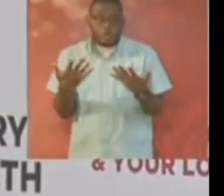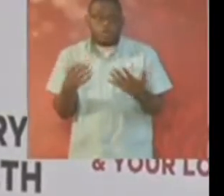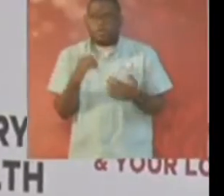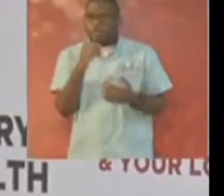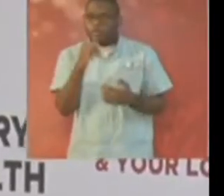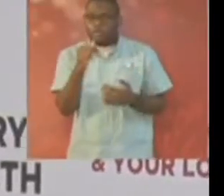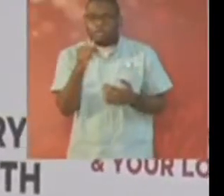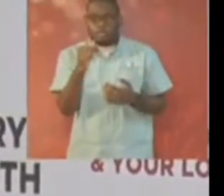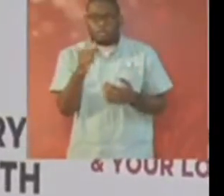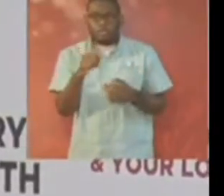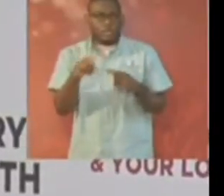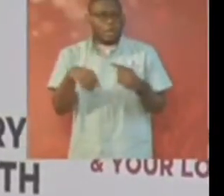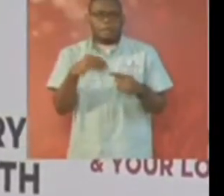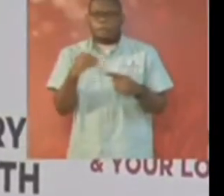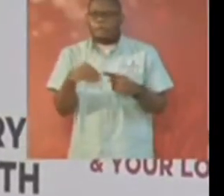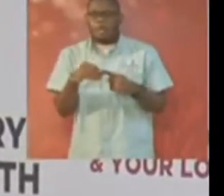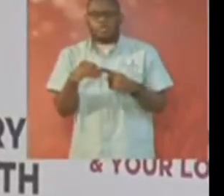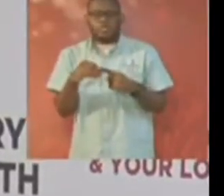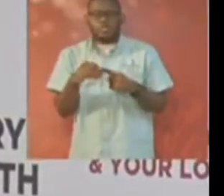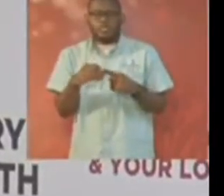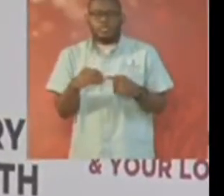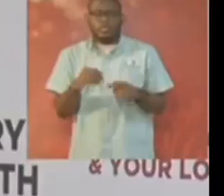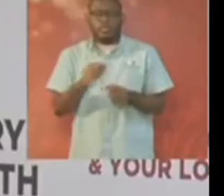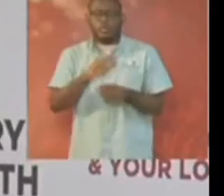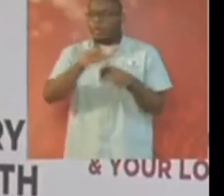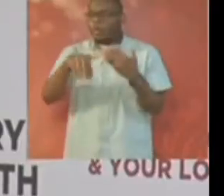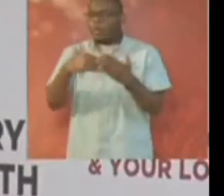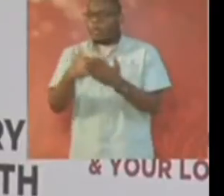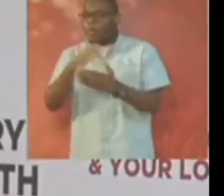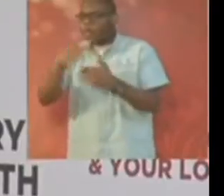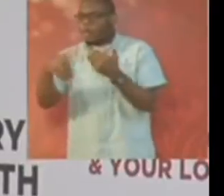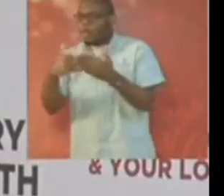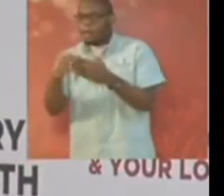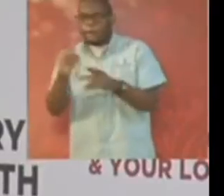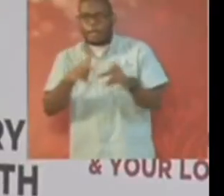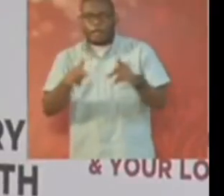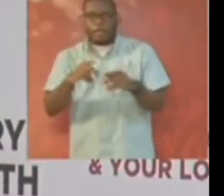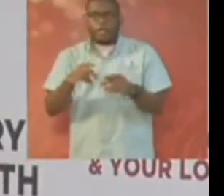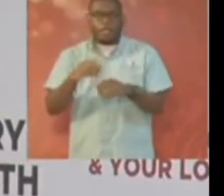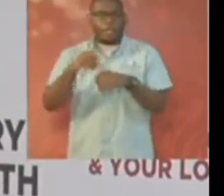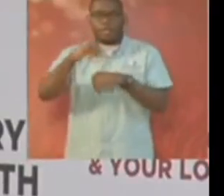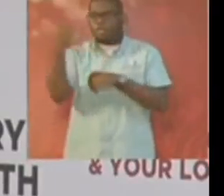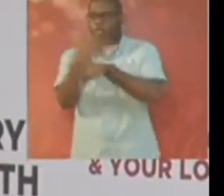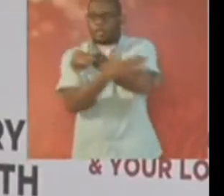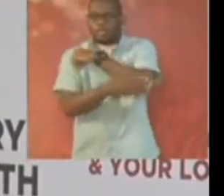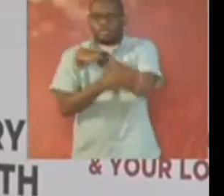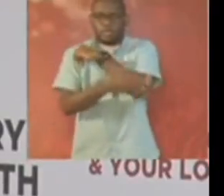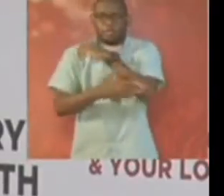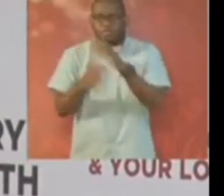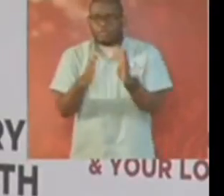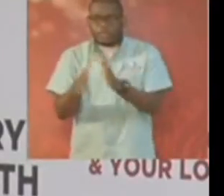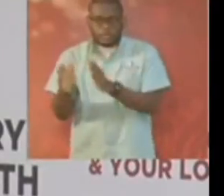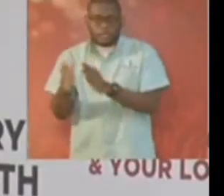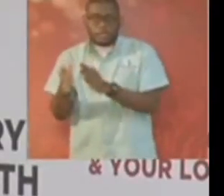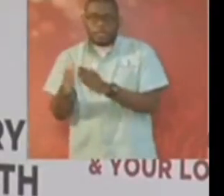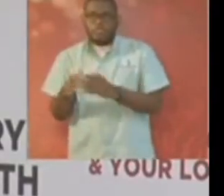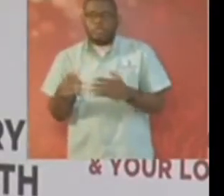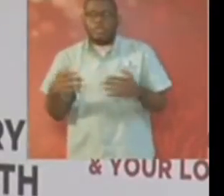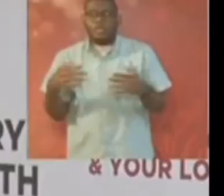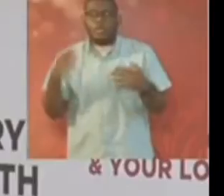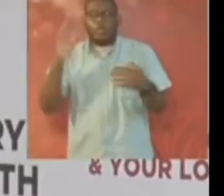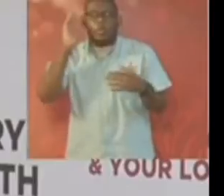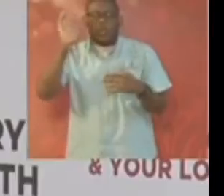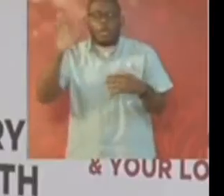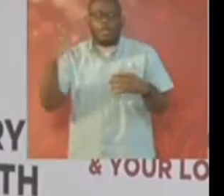generating population-wide herd immunity. That's quite correct. It's a very good observation, a good point that needs to be